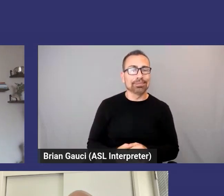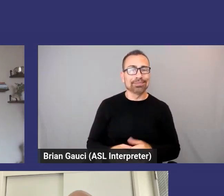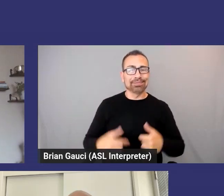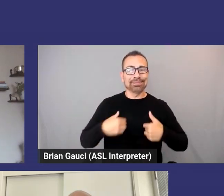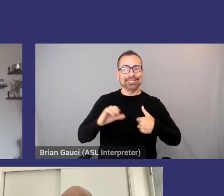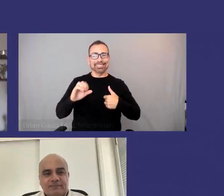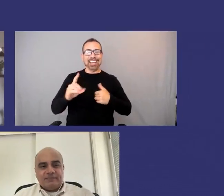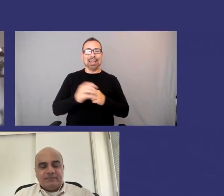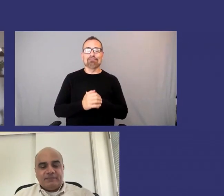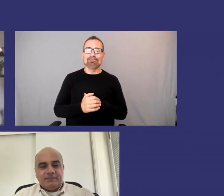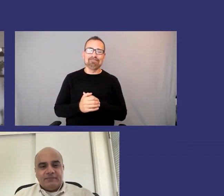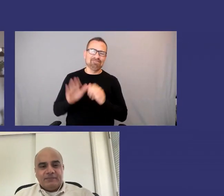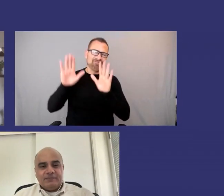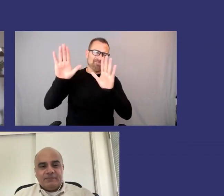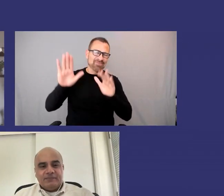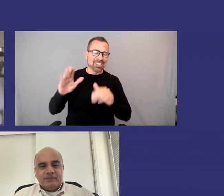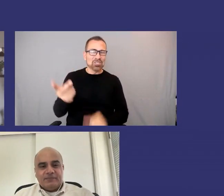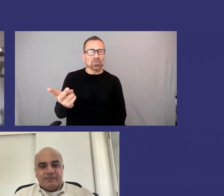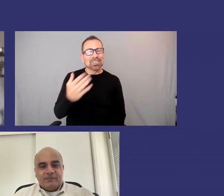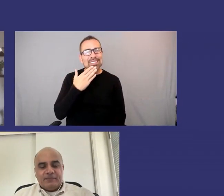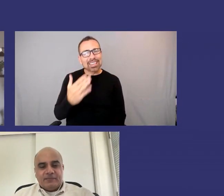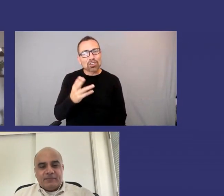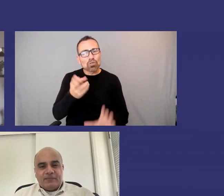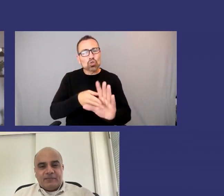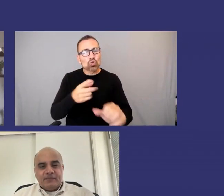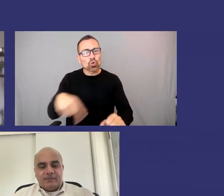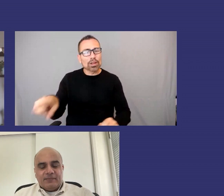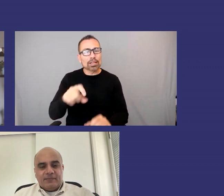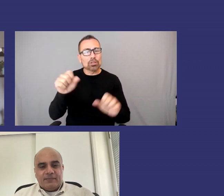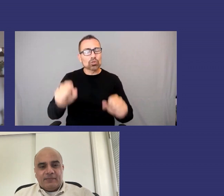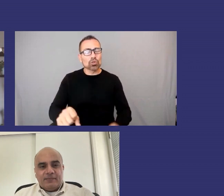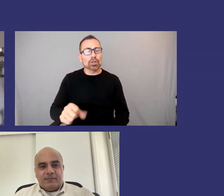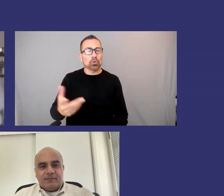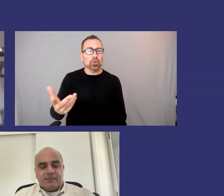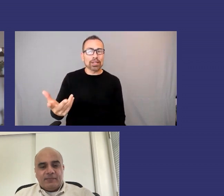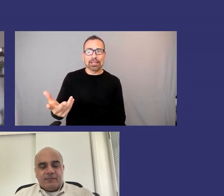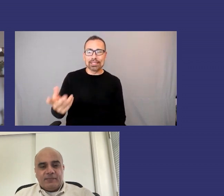both being here and giving us a glimpse into the release.